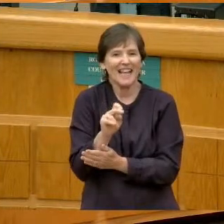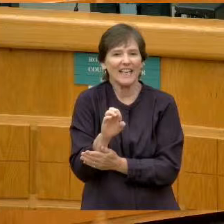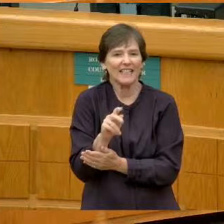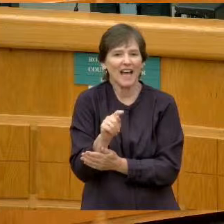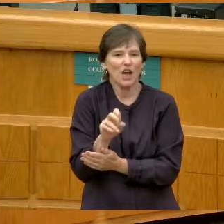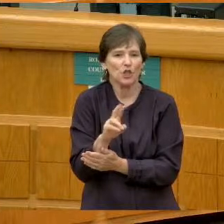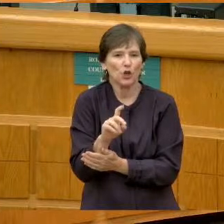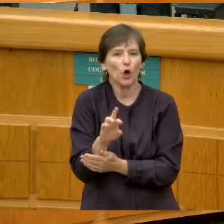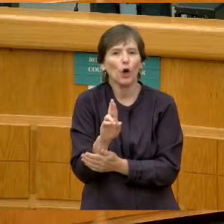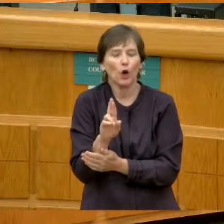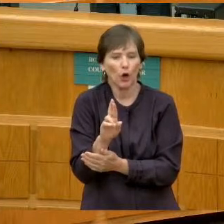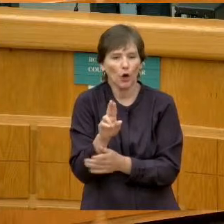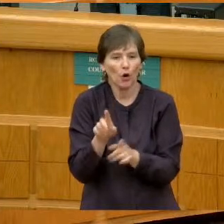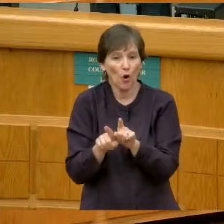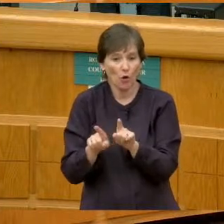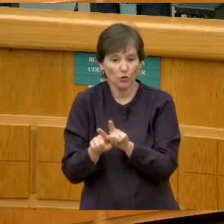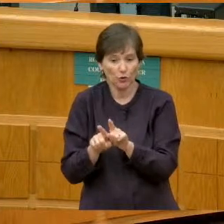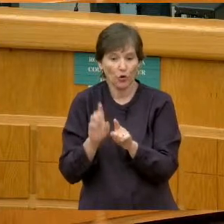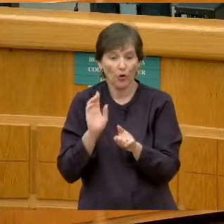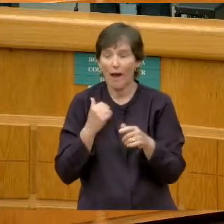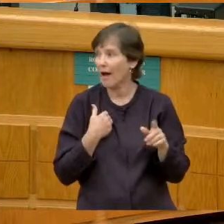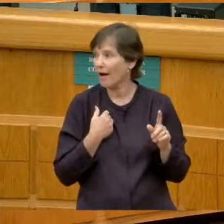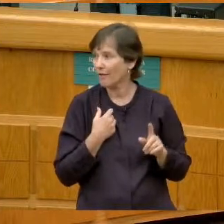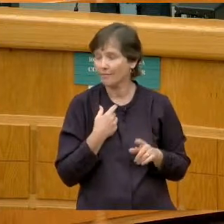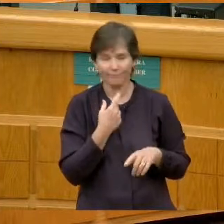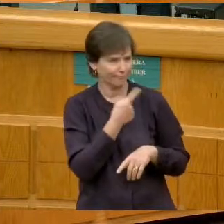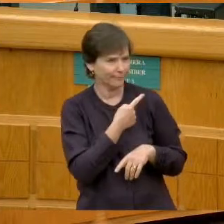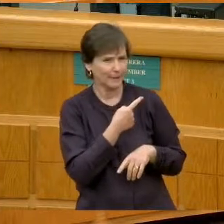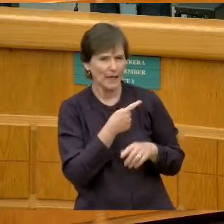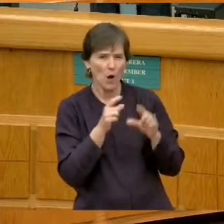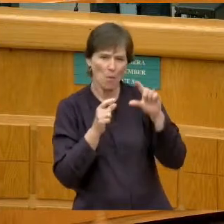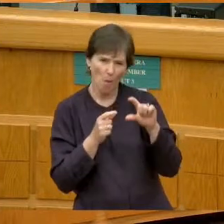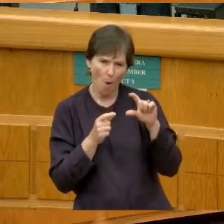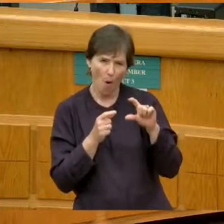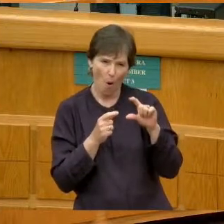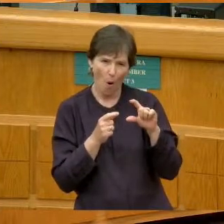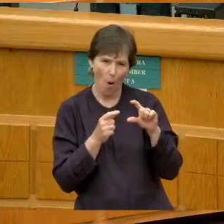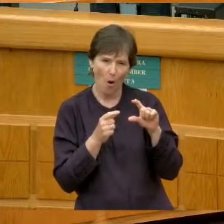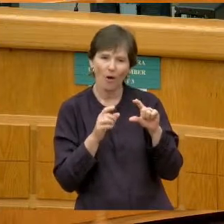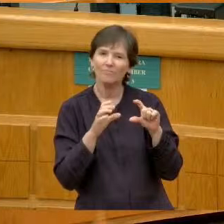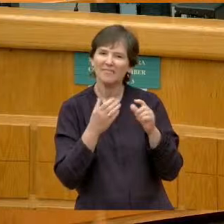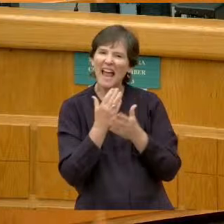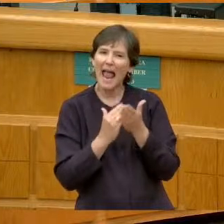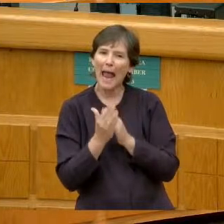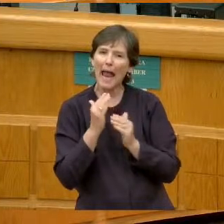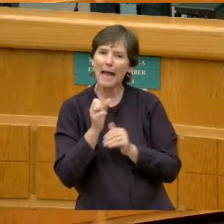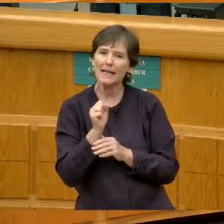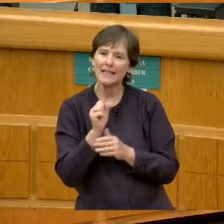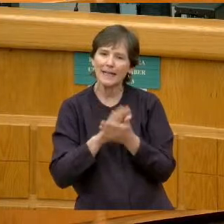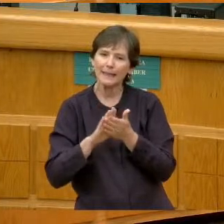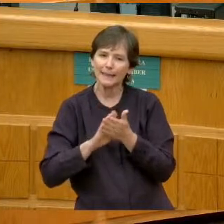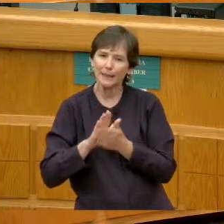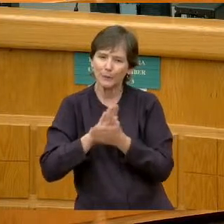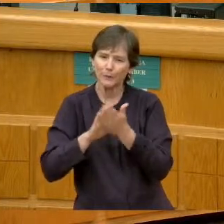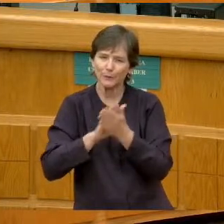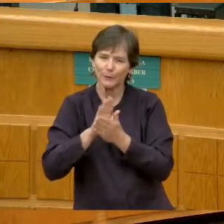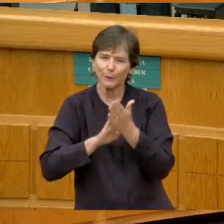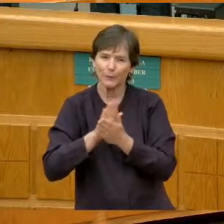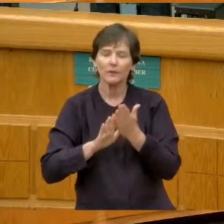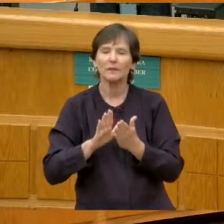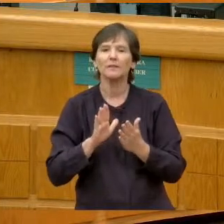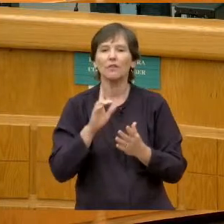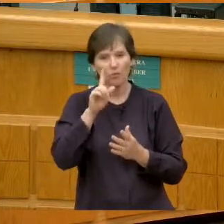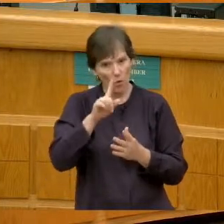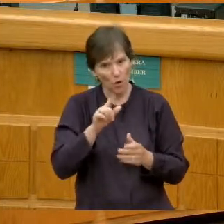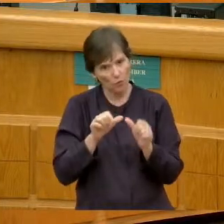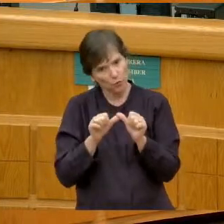also going to be a pocket-size hand sanitizer that you can use so that we can keep you healthy.